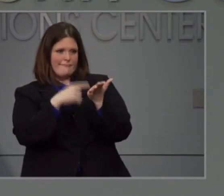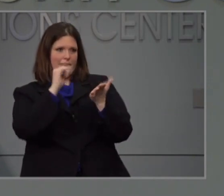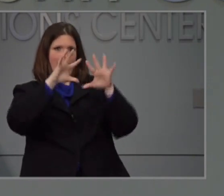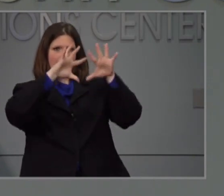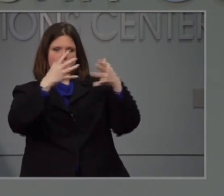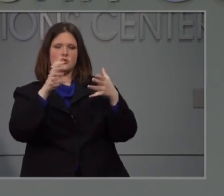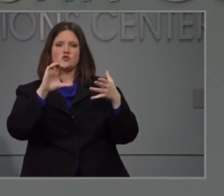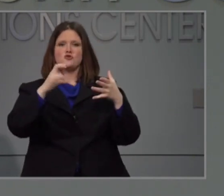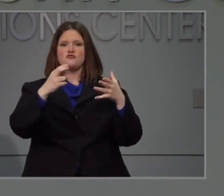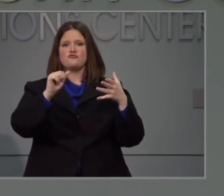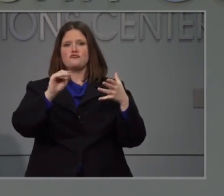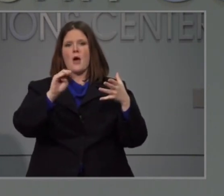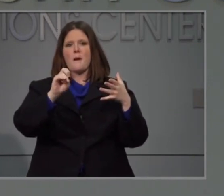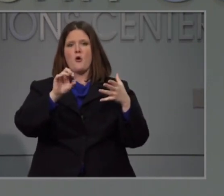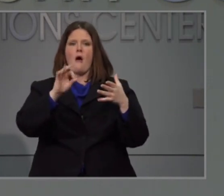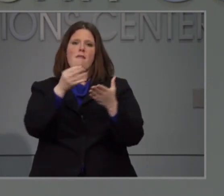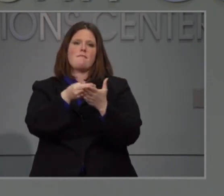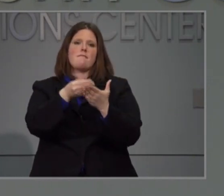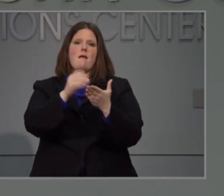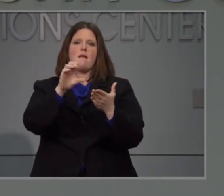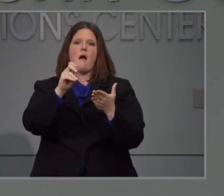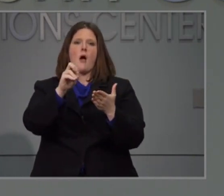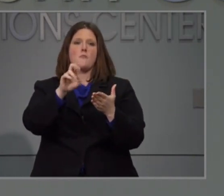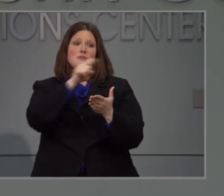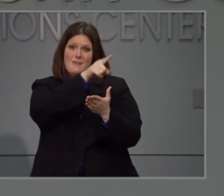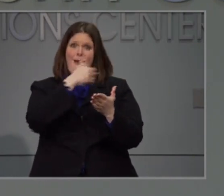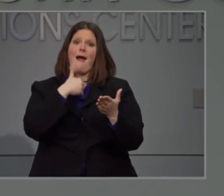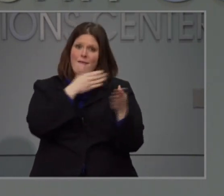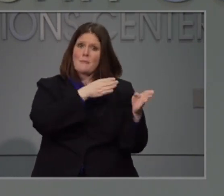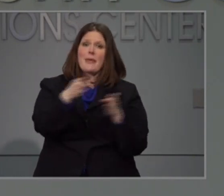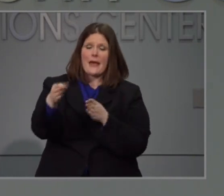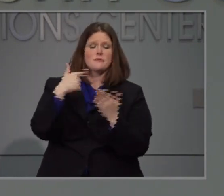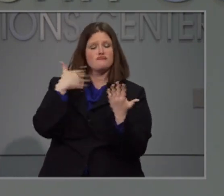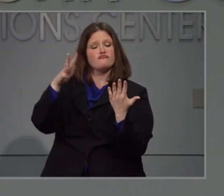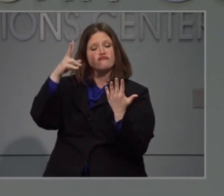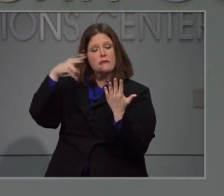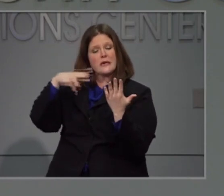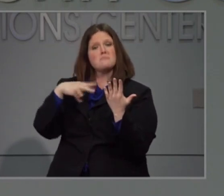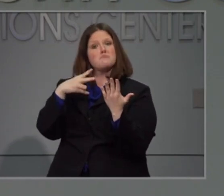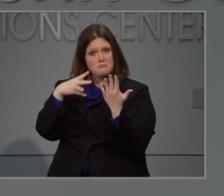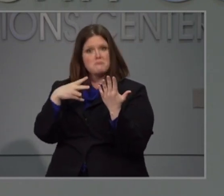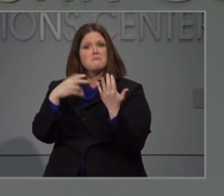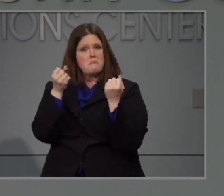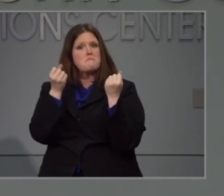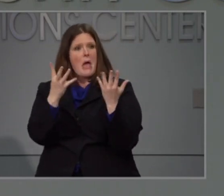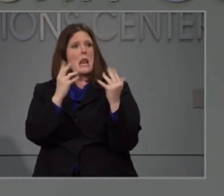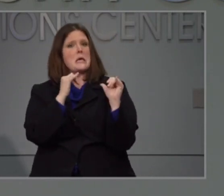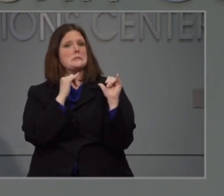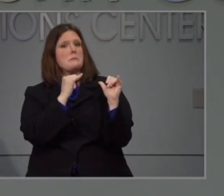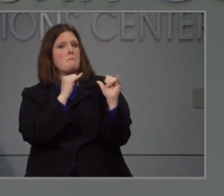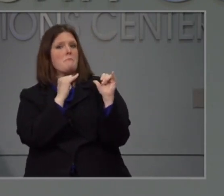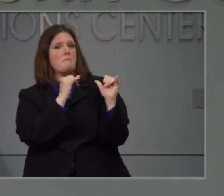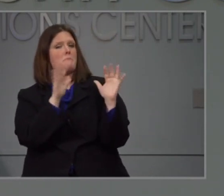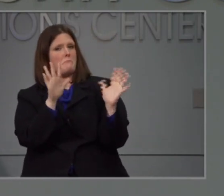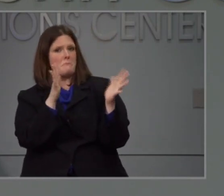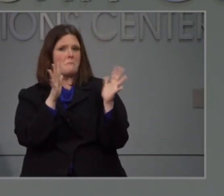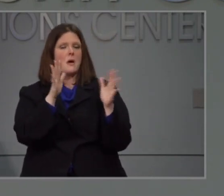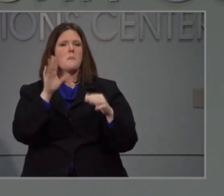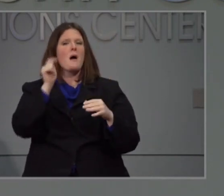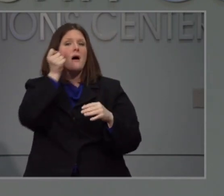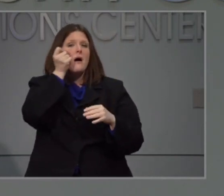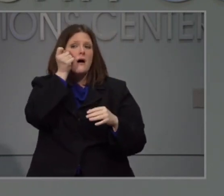I've actually read the plan that they proposed, and a lot of the things are similar in what we've done. But those kinds